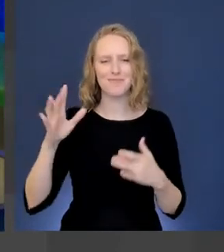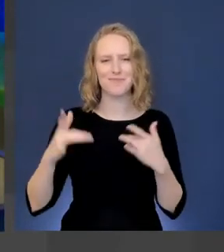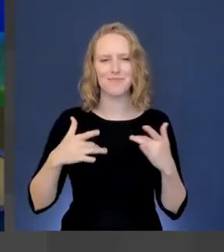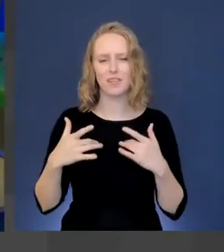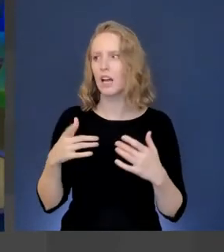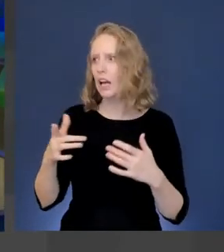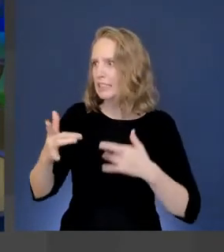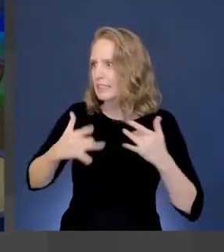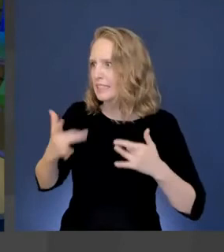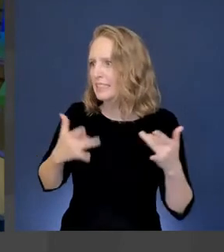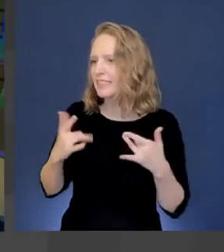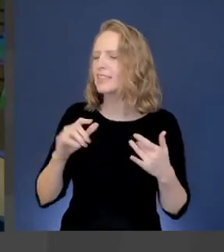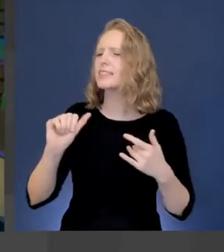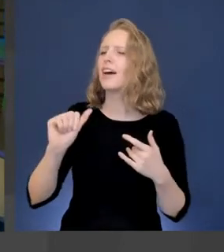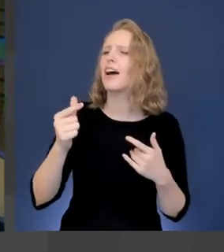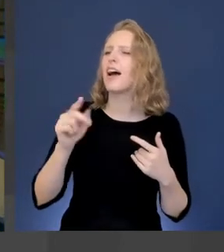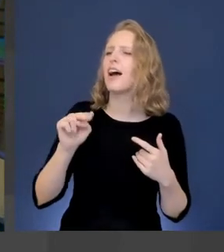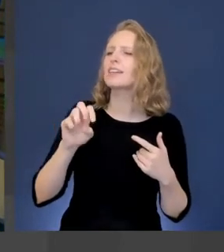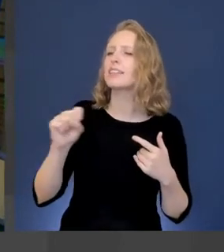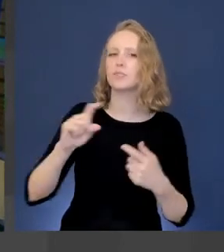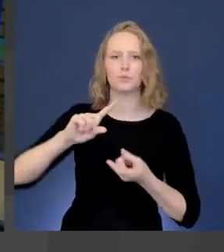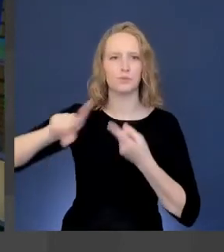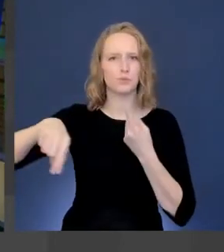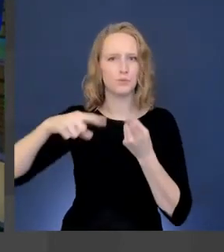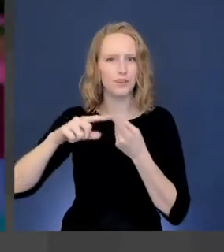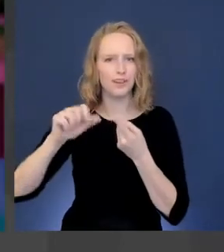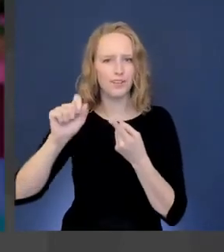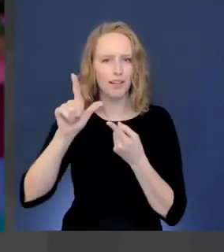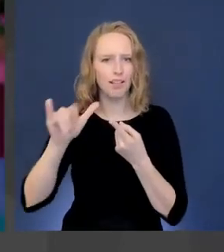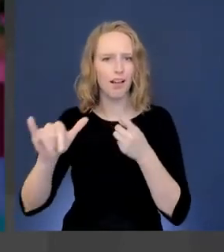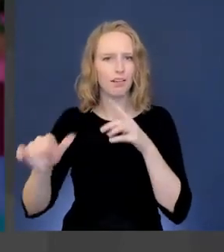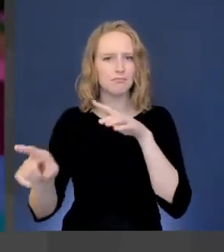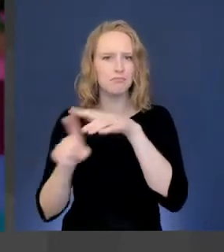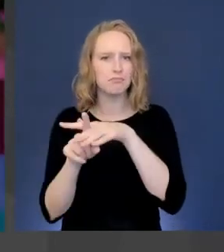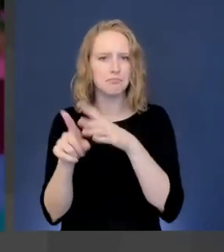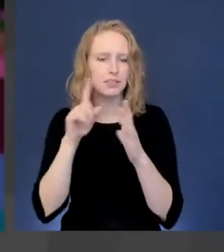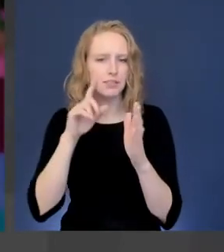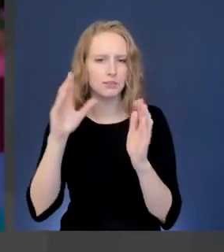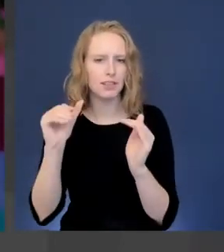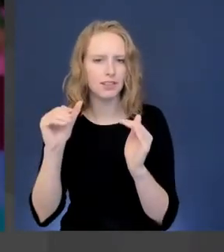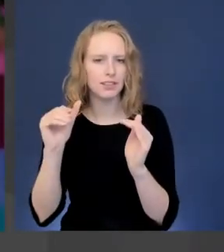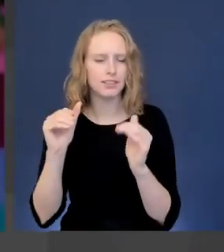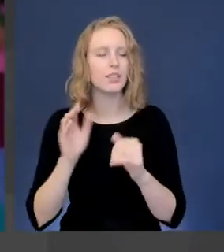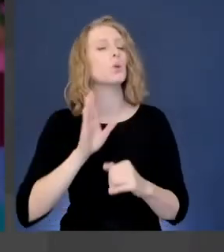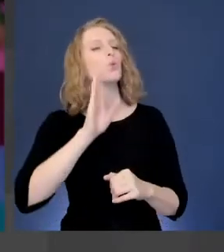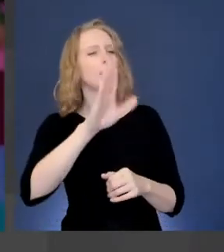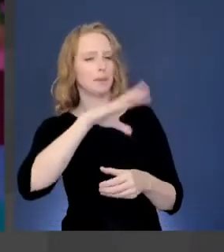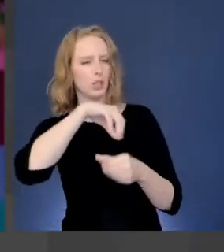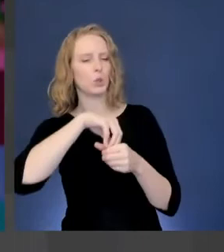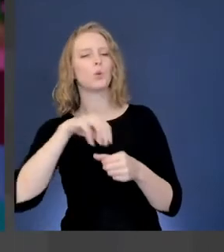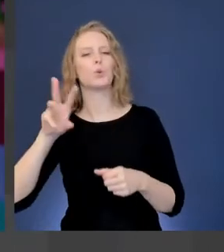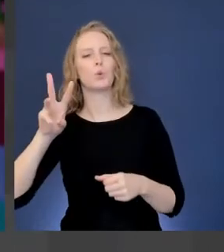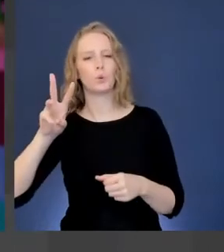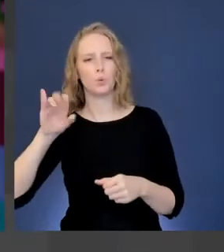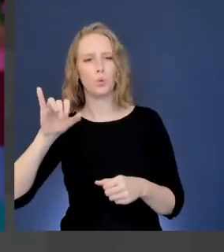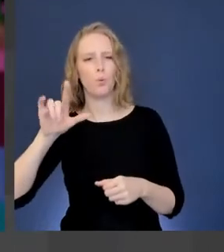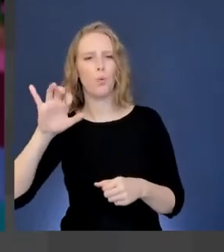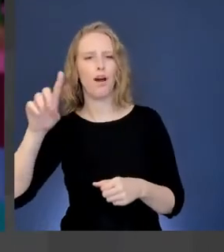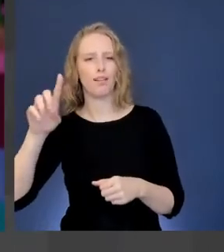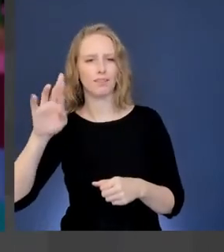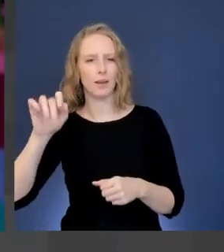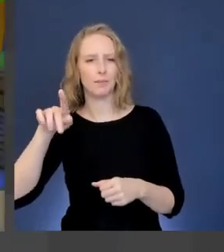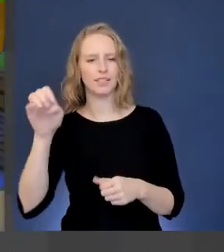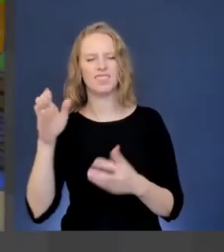Agnes, when can everyone expect the LA? So the LA will be included in the Wild Update and it's gonna be released next